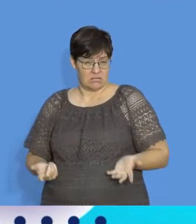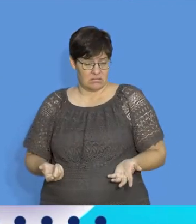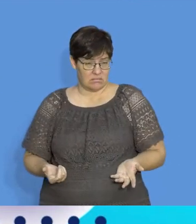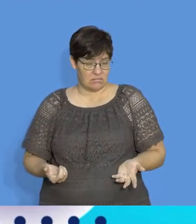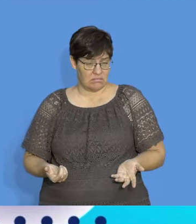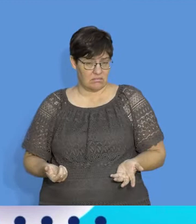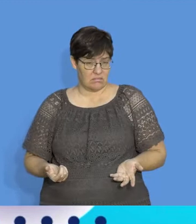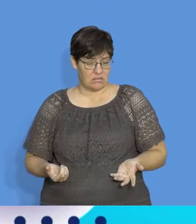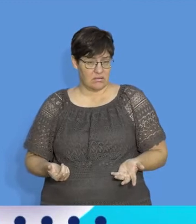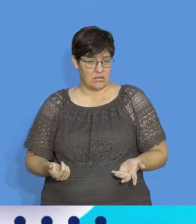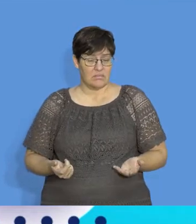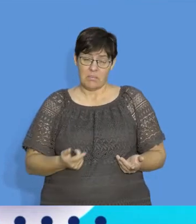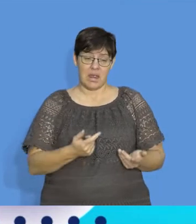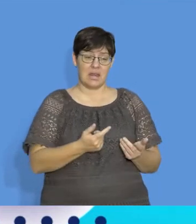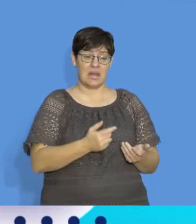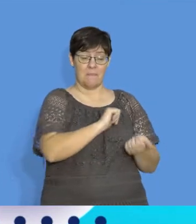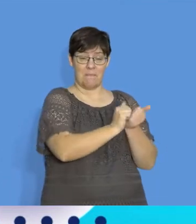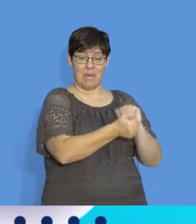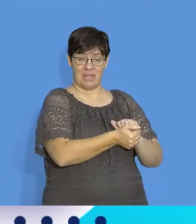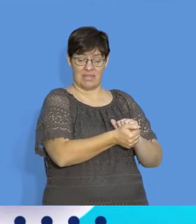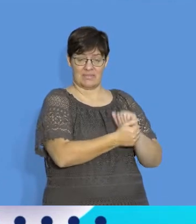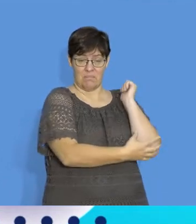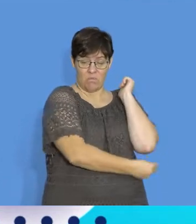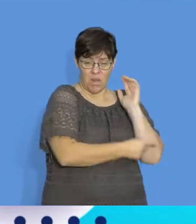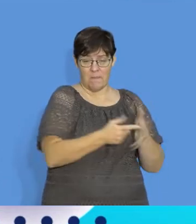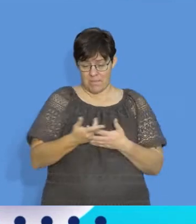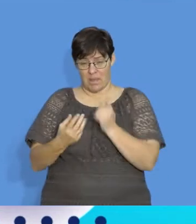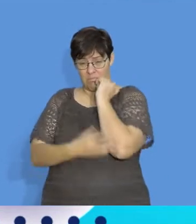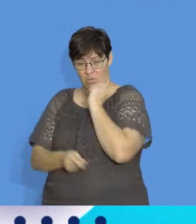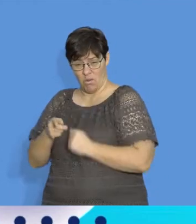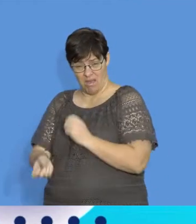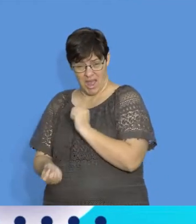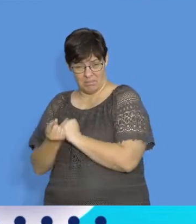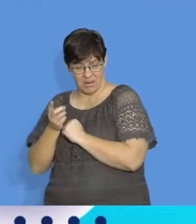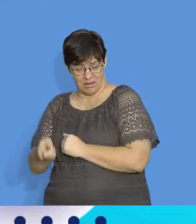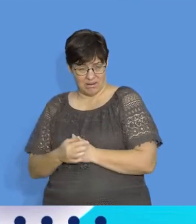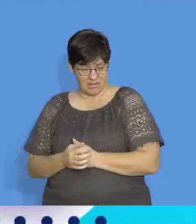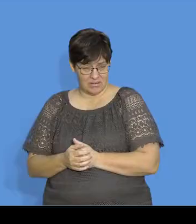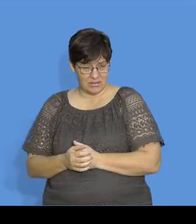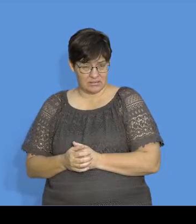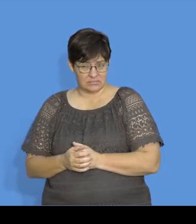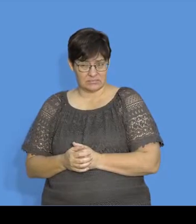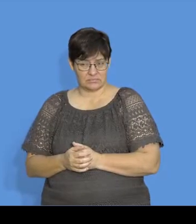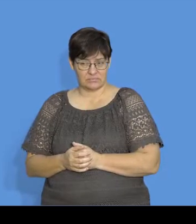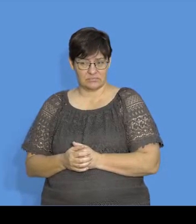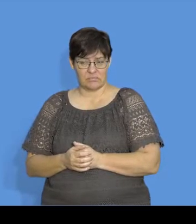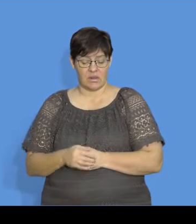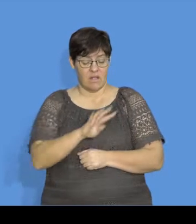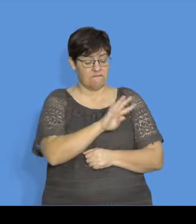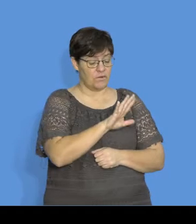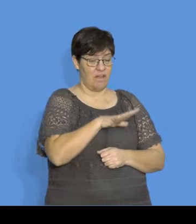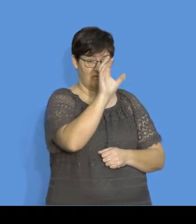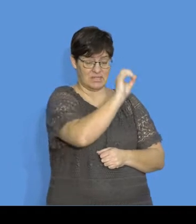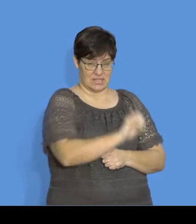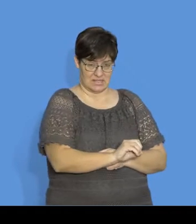mark? Does it mean if I perform poorly in maths, I'll perform poorly in physical science? If you look at this, I mean, this